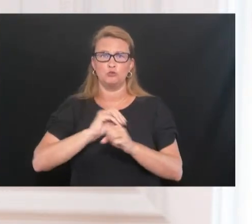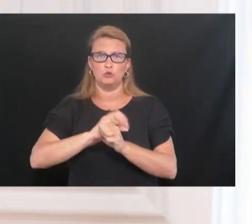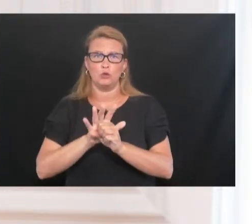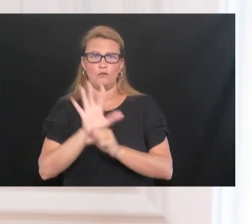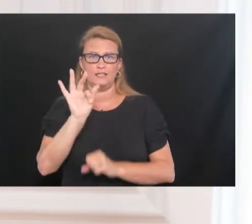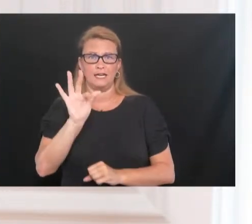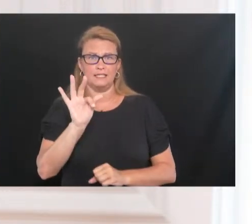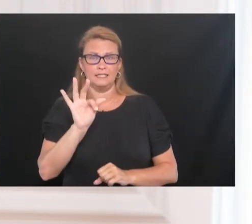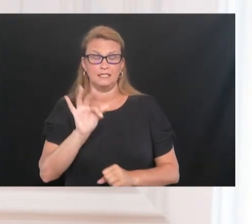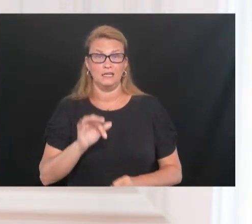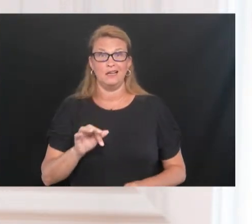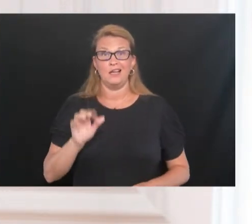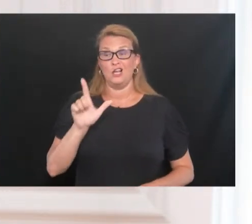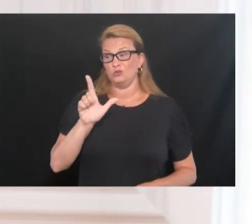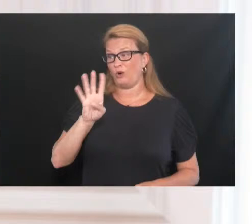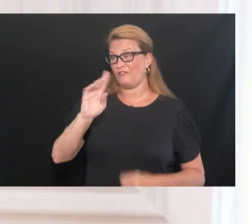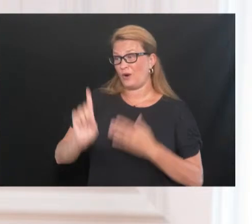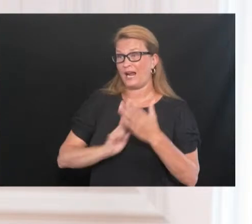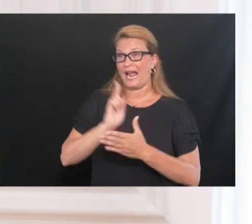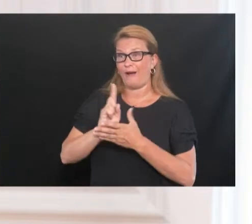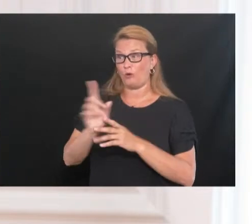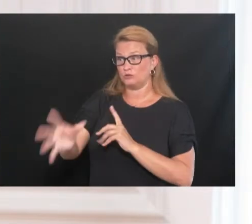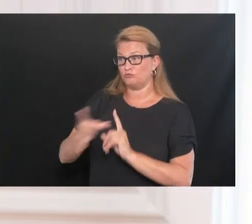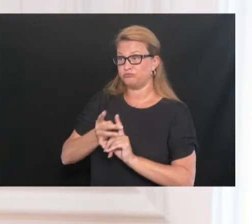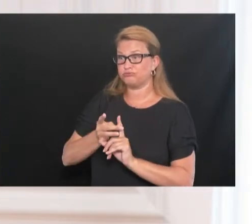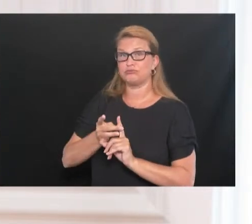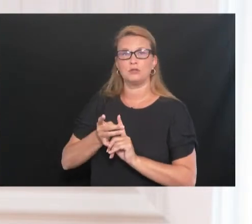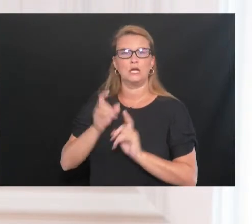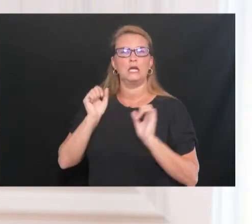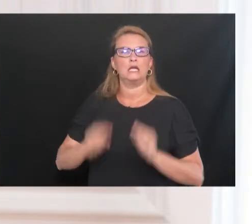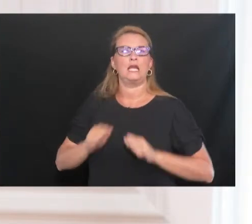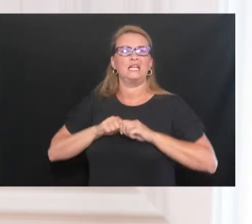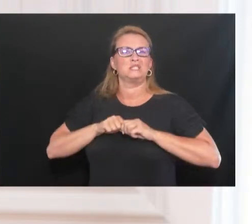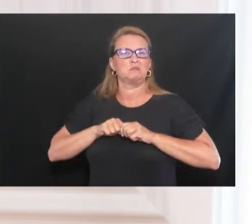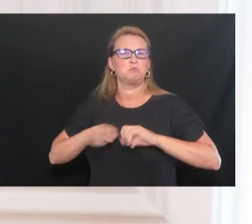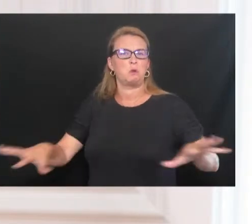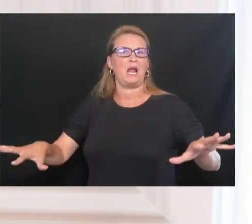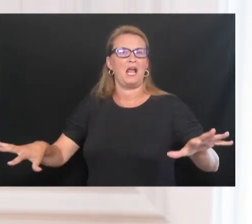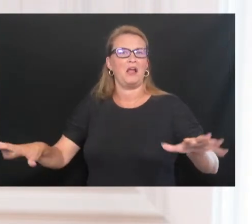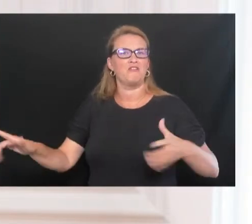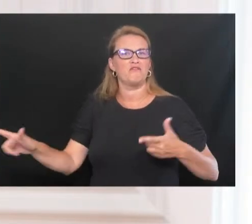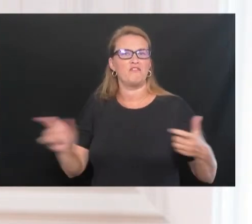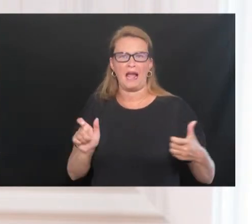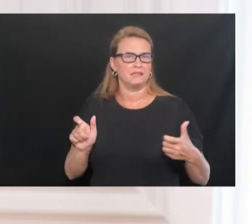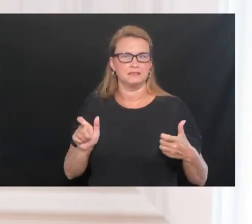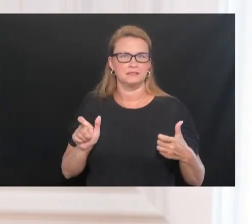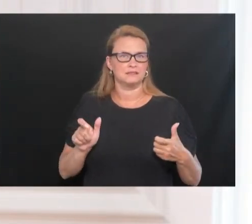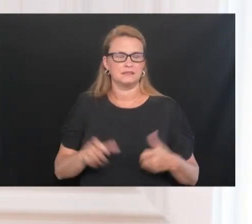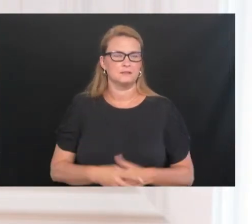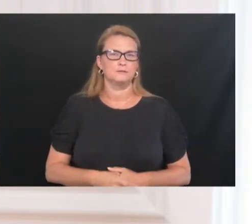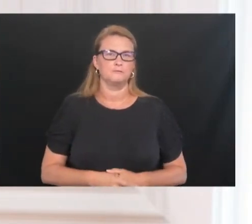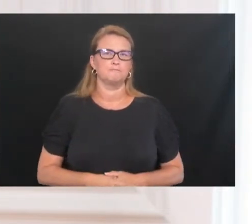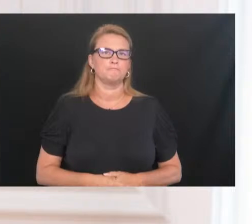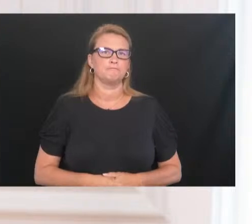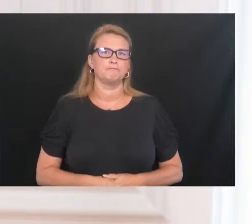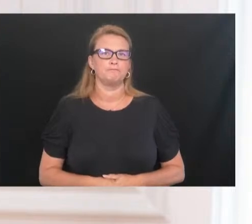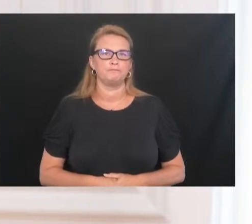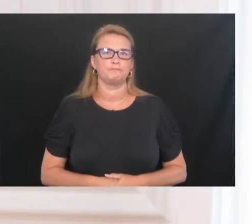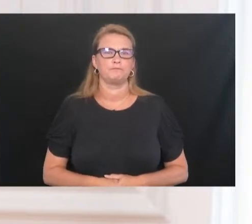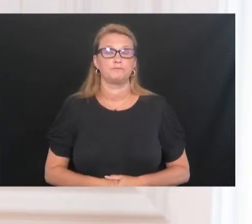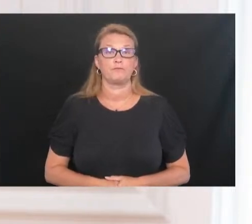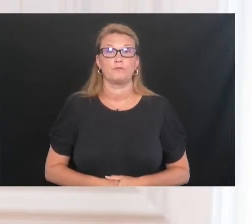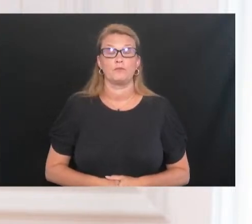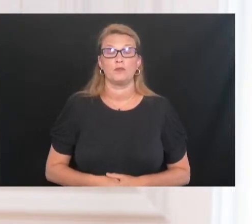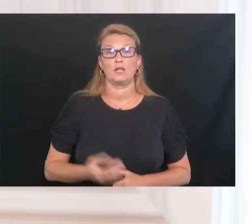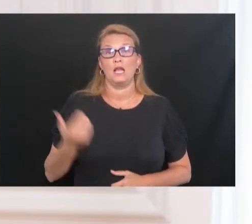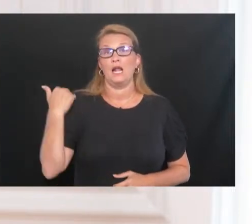as 24 hours after infection, certainly by 4 days that they can spread the virus efficiently. In the initial